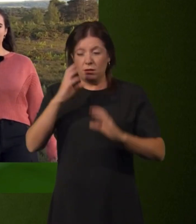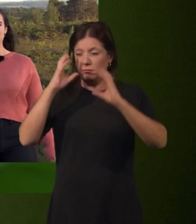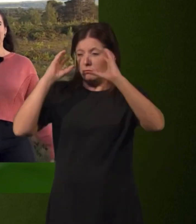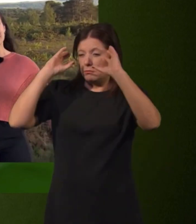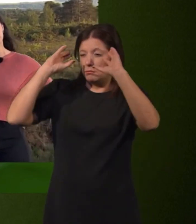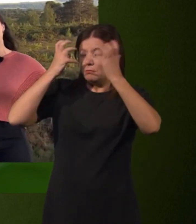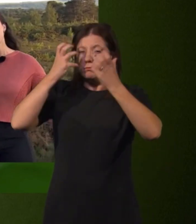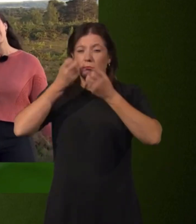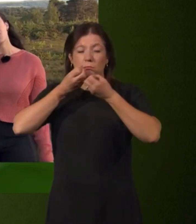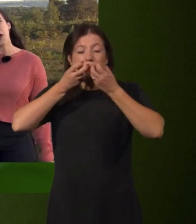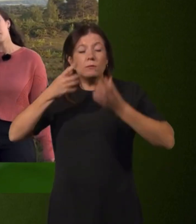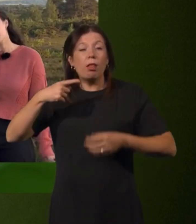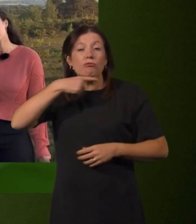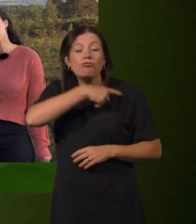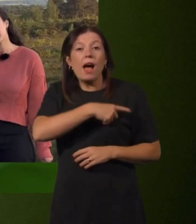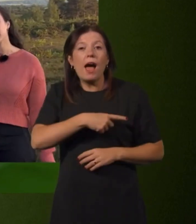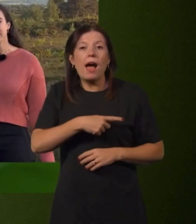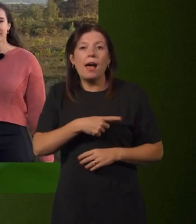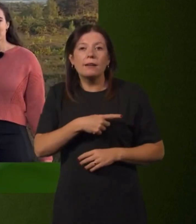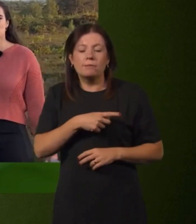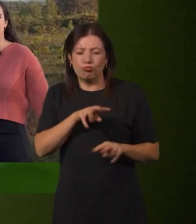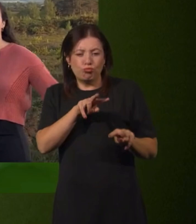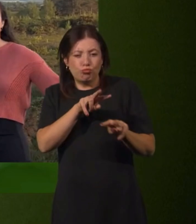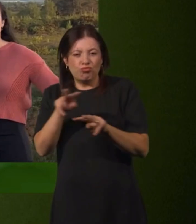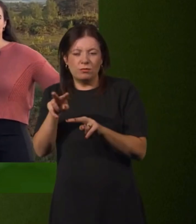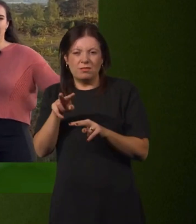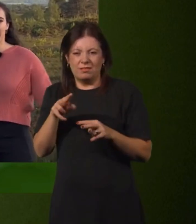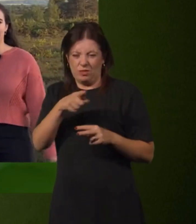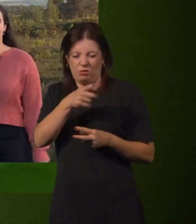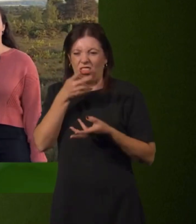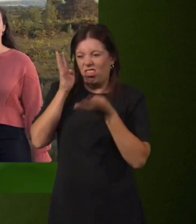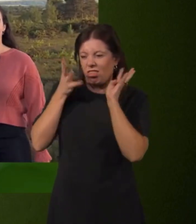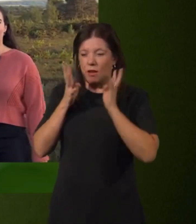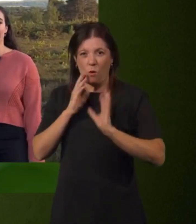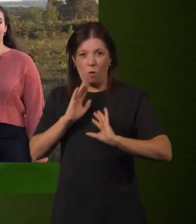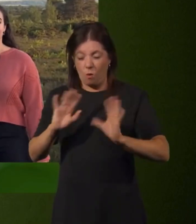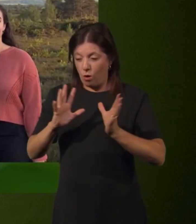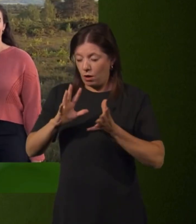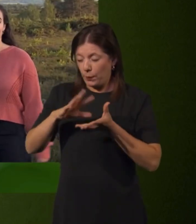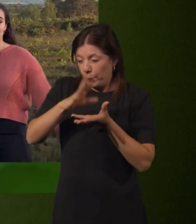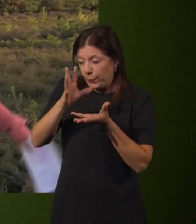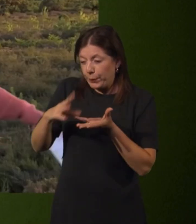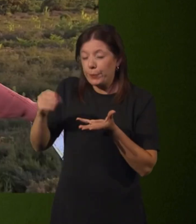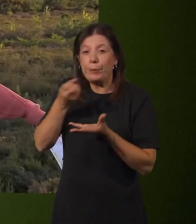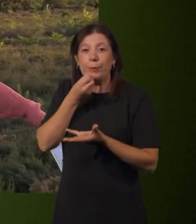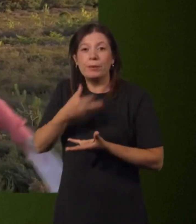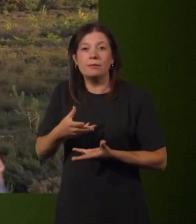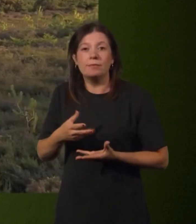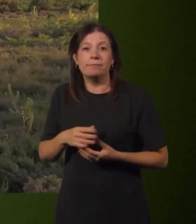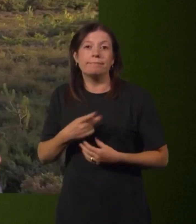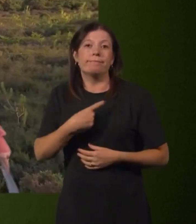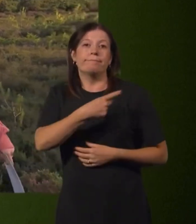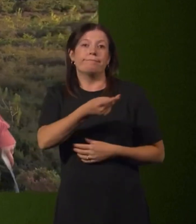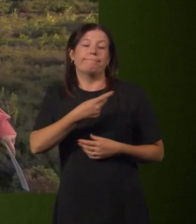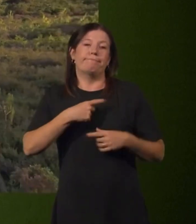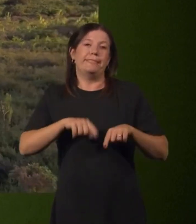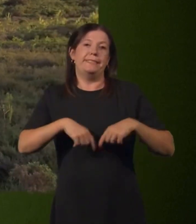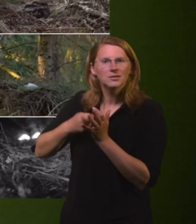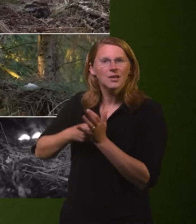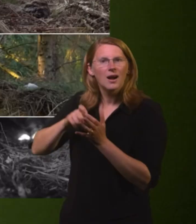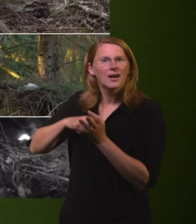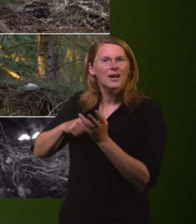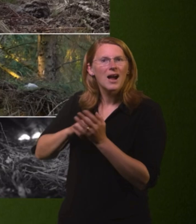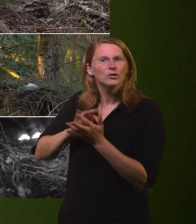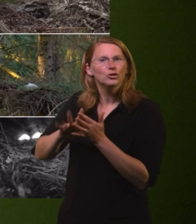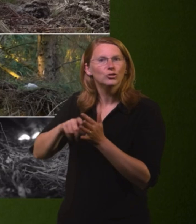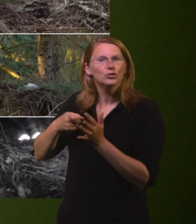eye ring, I mean, come on, they're quite beautiful. They're not scruggly to me. I think they're actually quite elegant. But there we go. That's just me and my opinion.